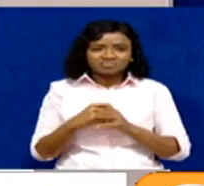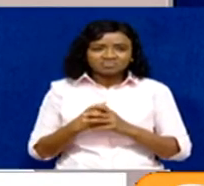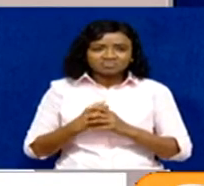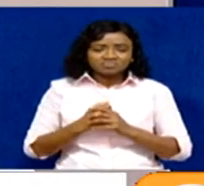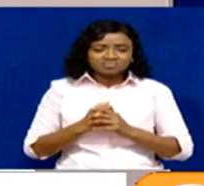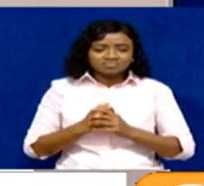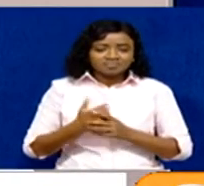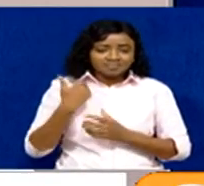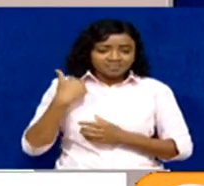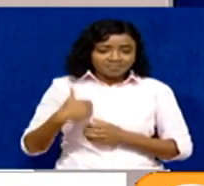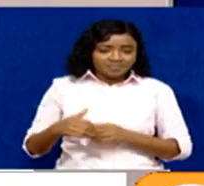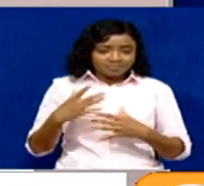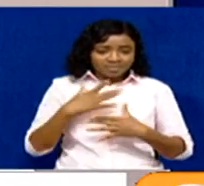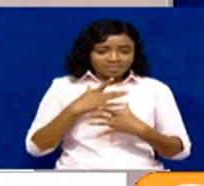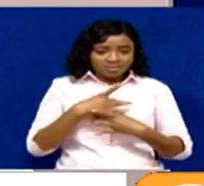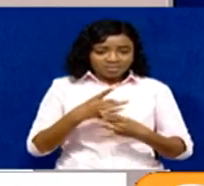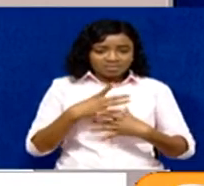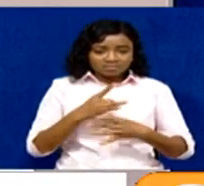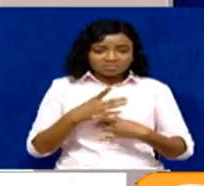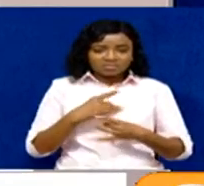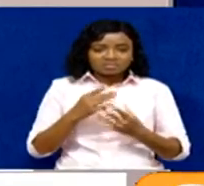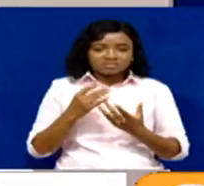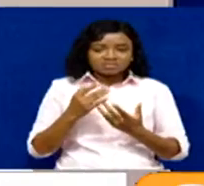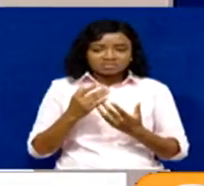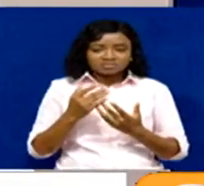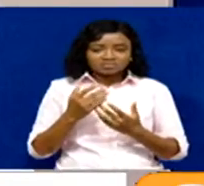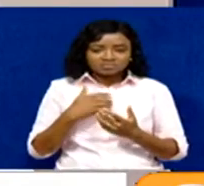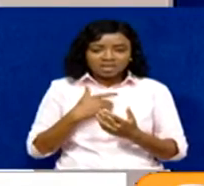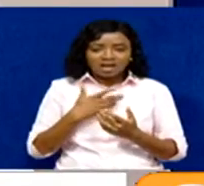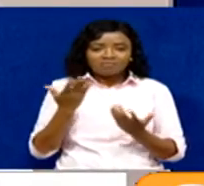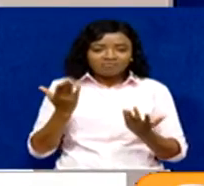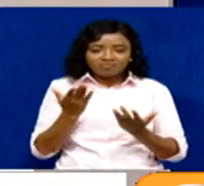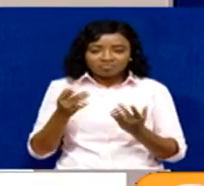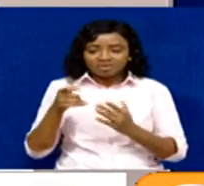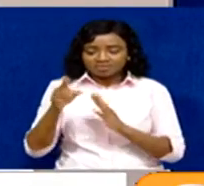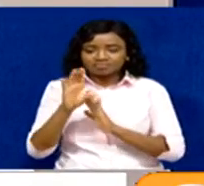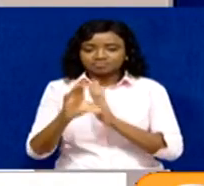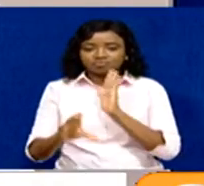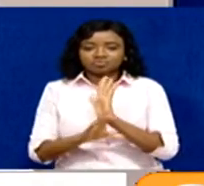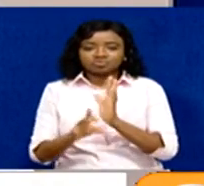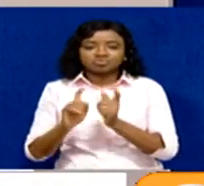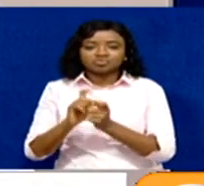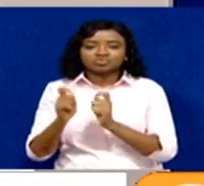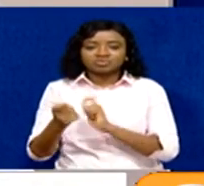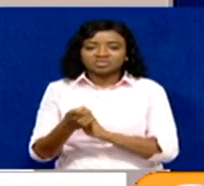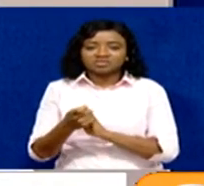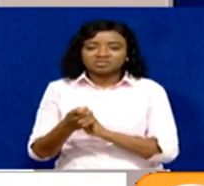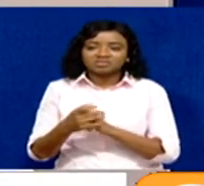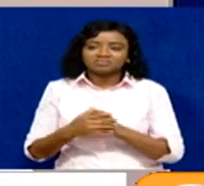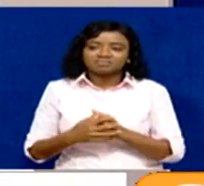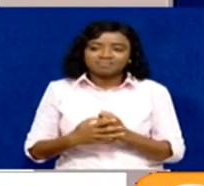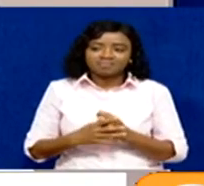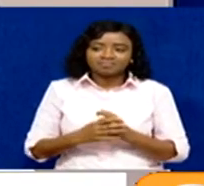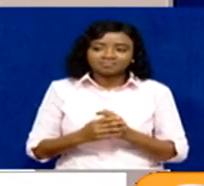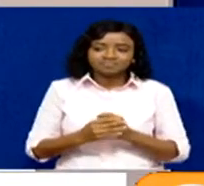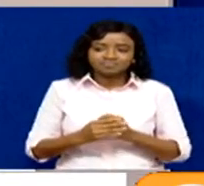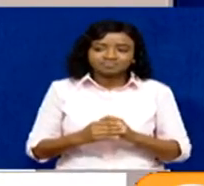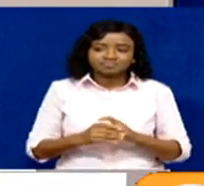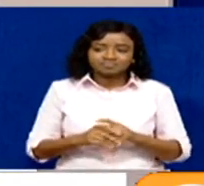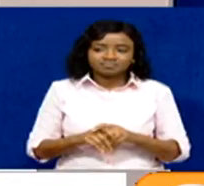more interested in the constitution. I was pursuing constitutional change. Yeah. So at that time, I